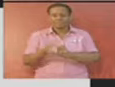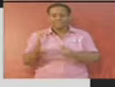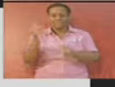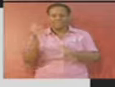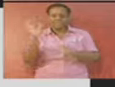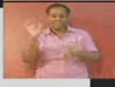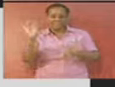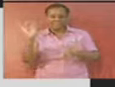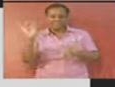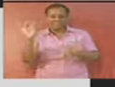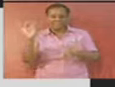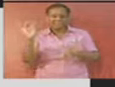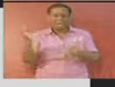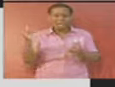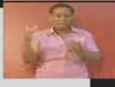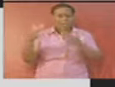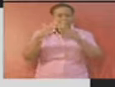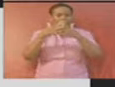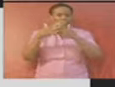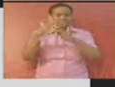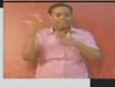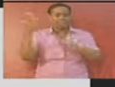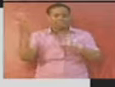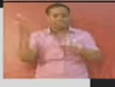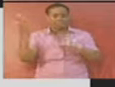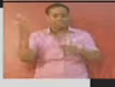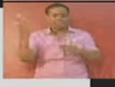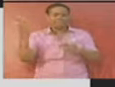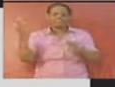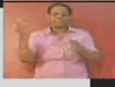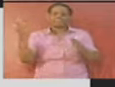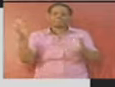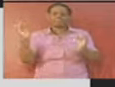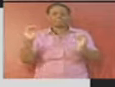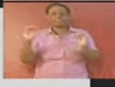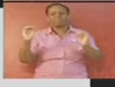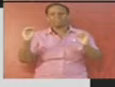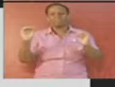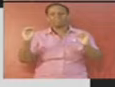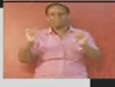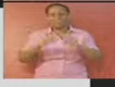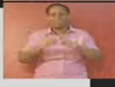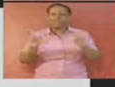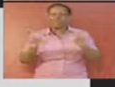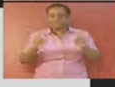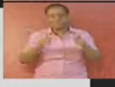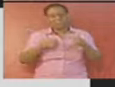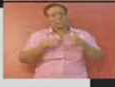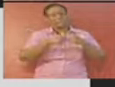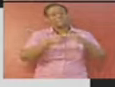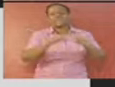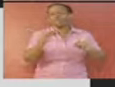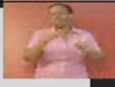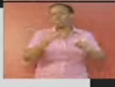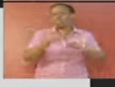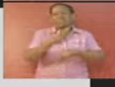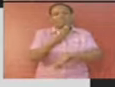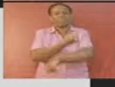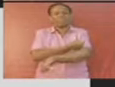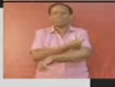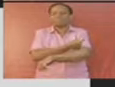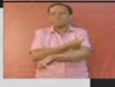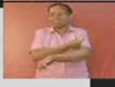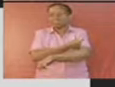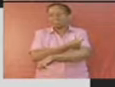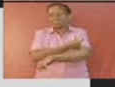in the United States going through that time. We have maintained the measles, mumps, and rubella in the region of Americas for many